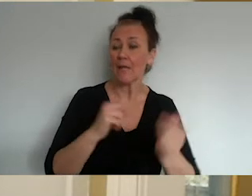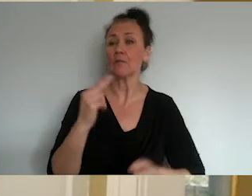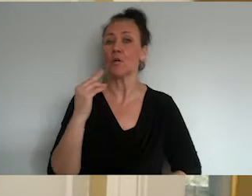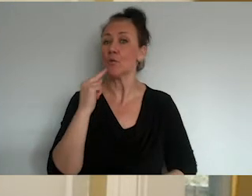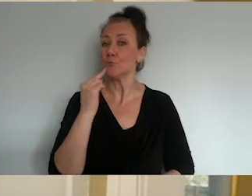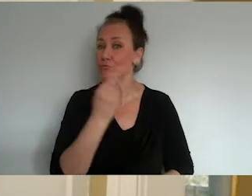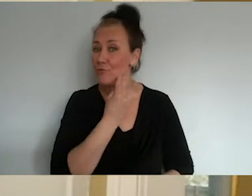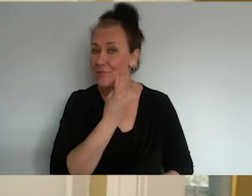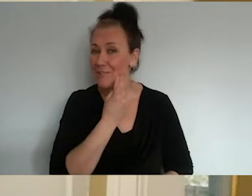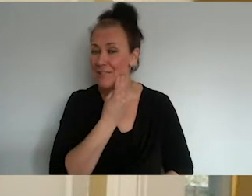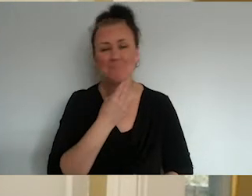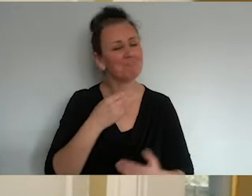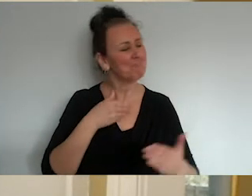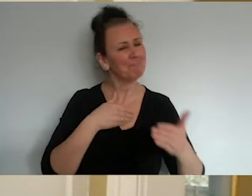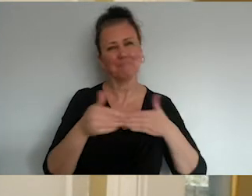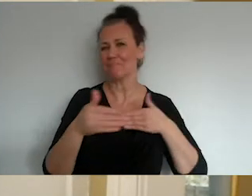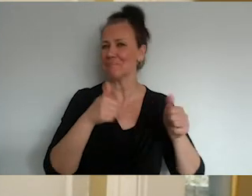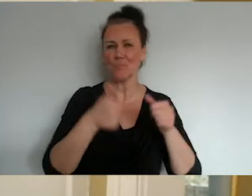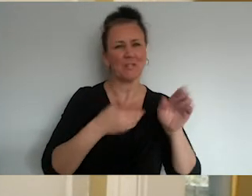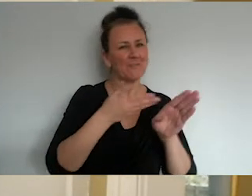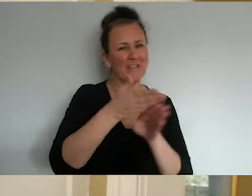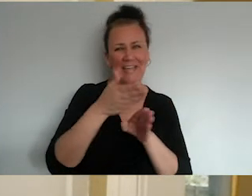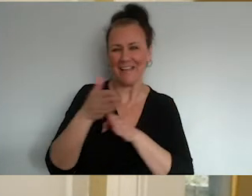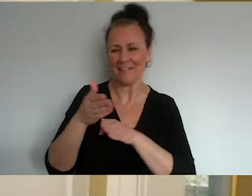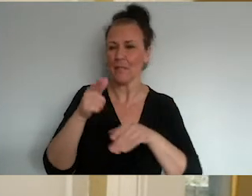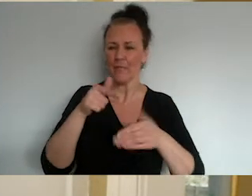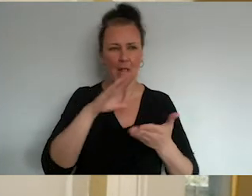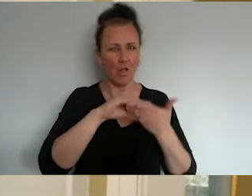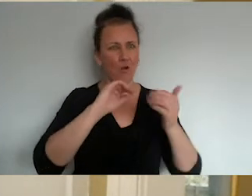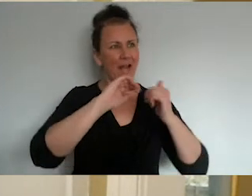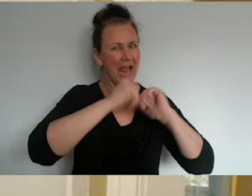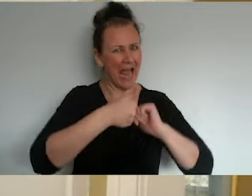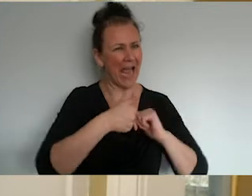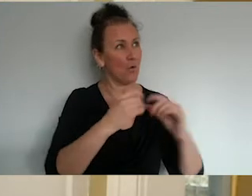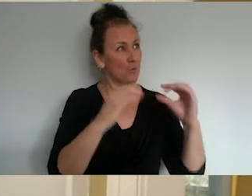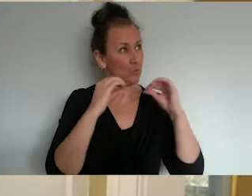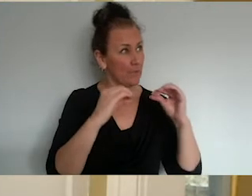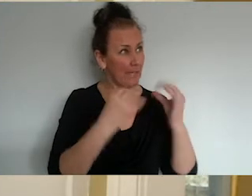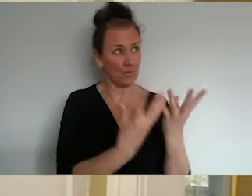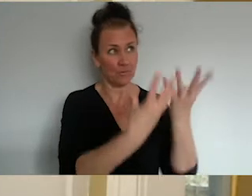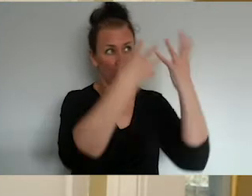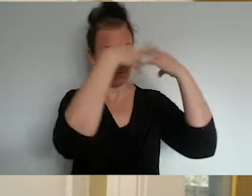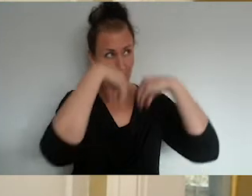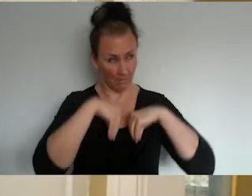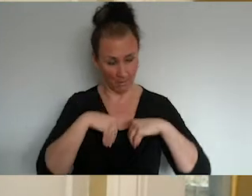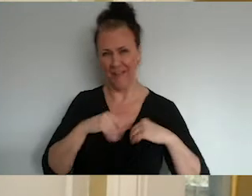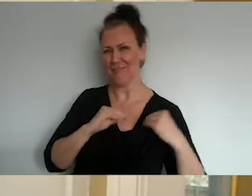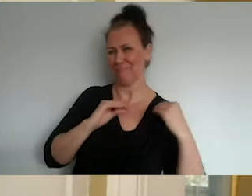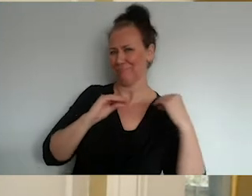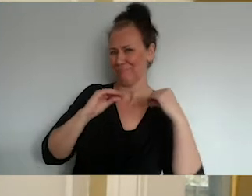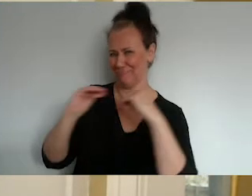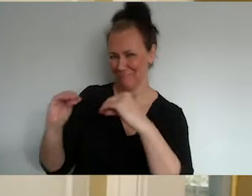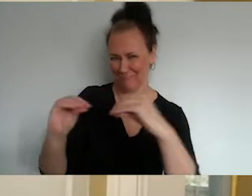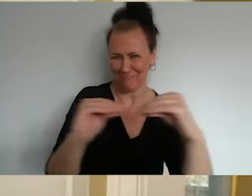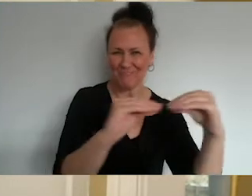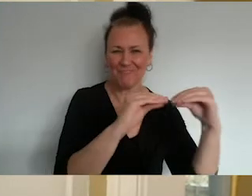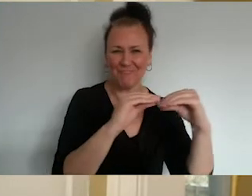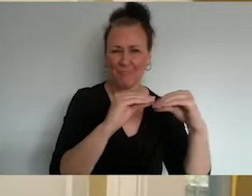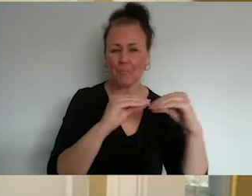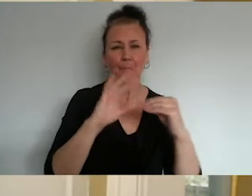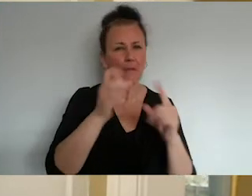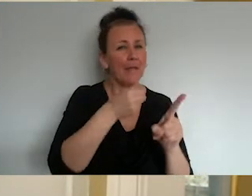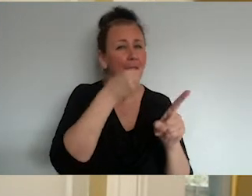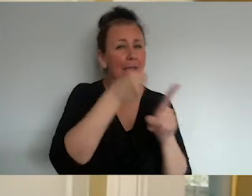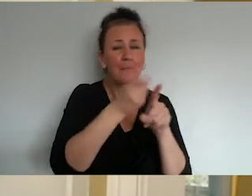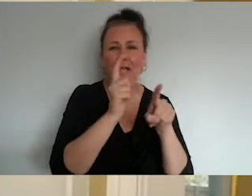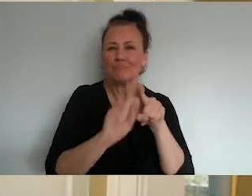nutrition, TC students learned how to teach and who they were teaching. Over TC's history, that approach